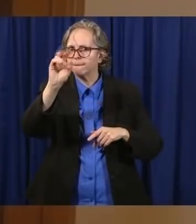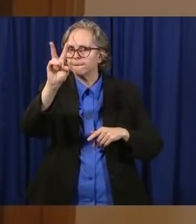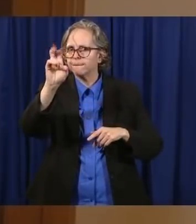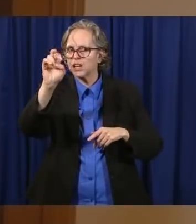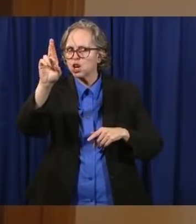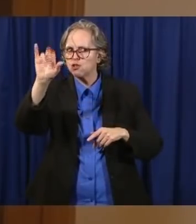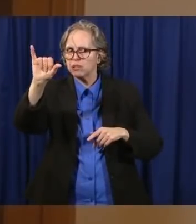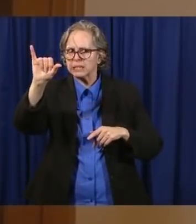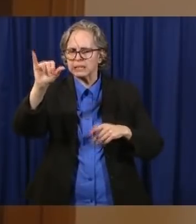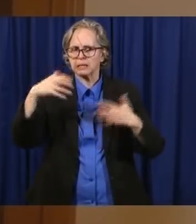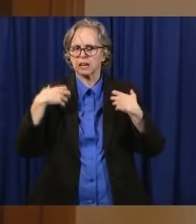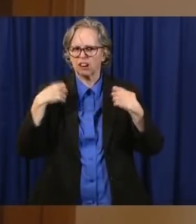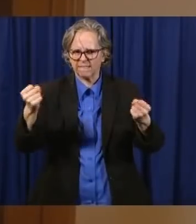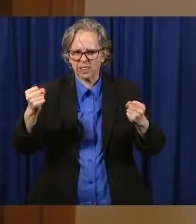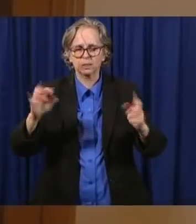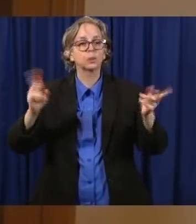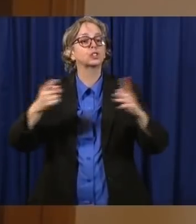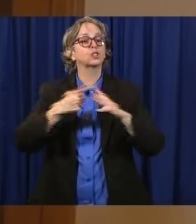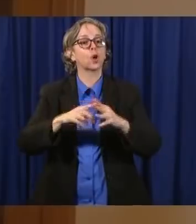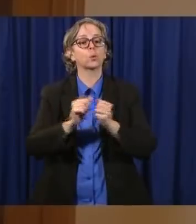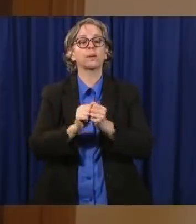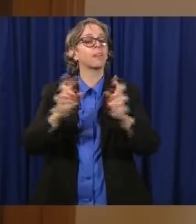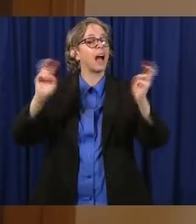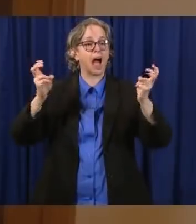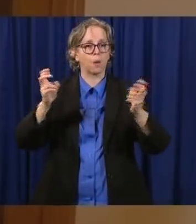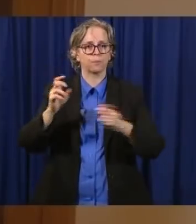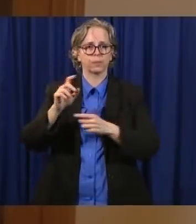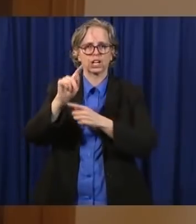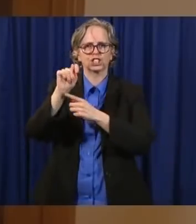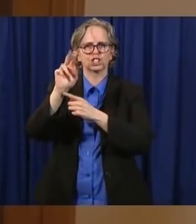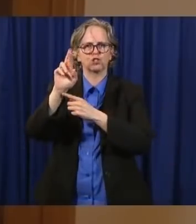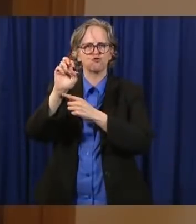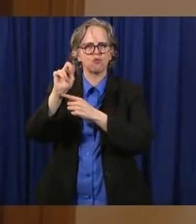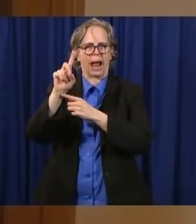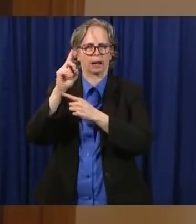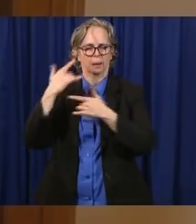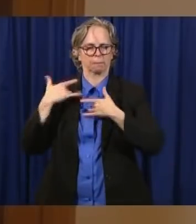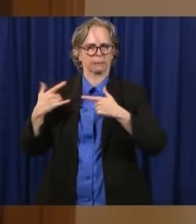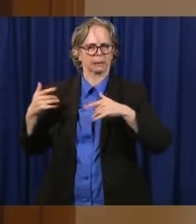And we're looking here at cases. We've been averaging